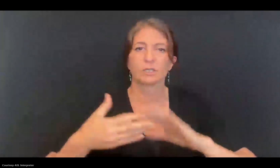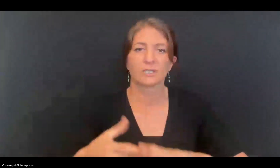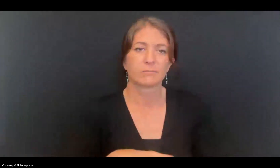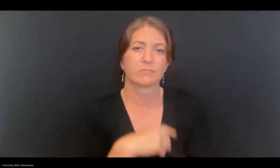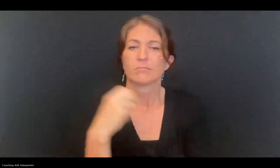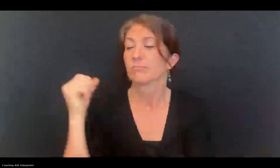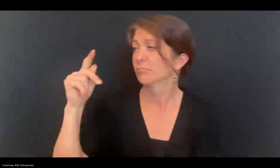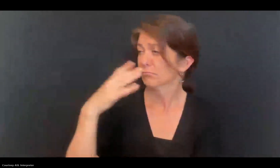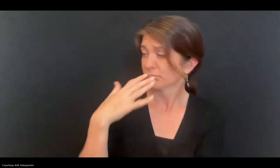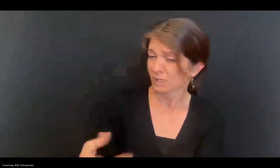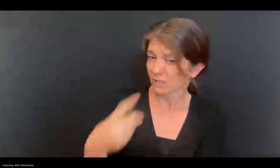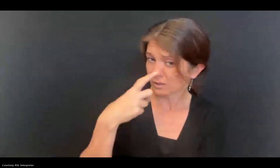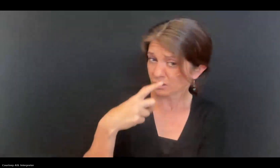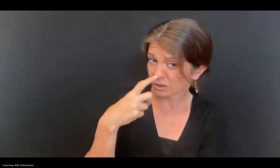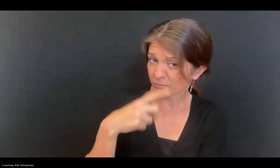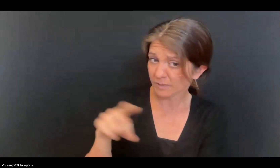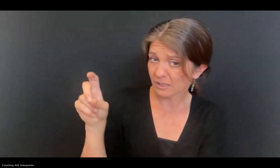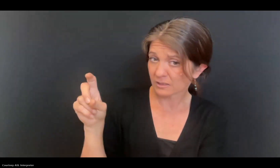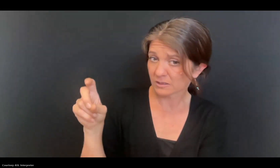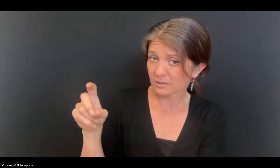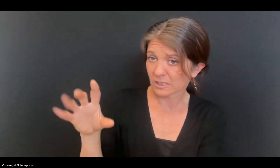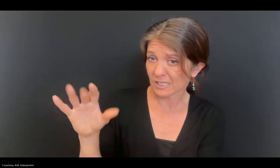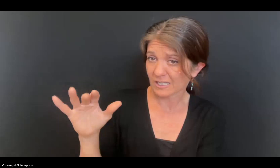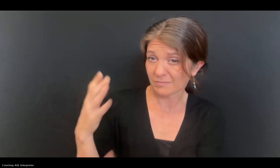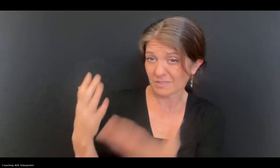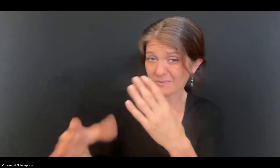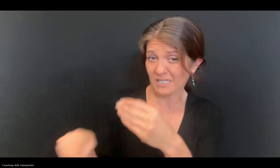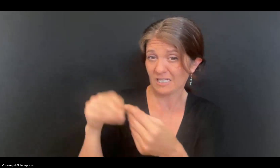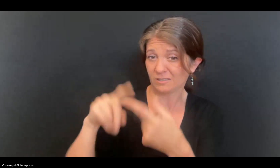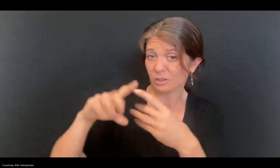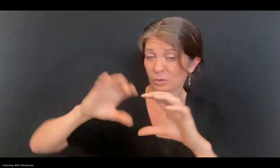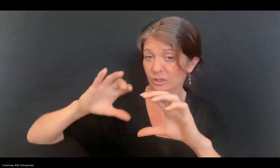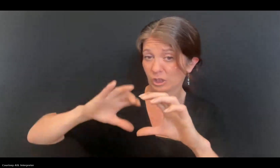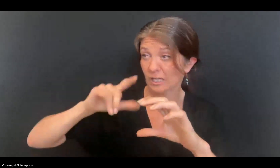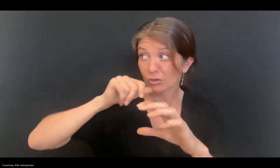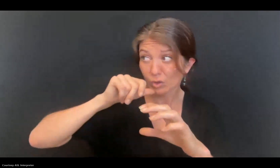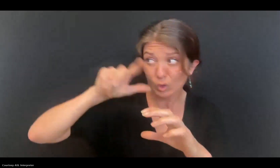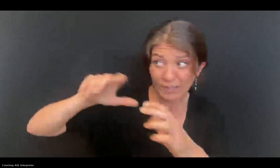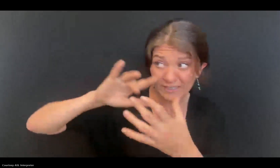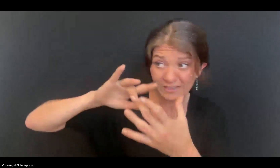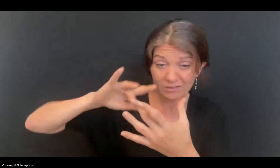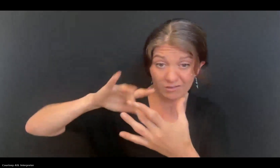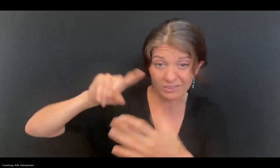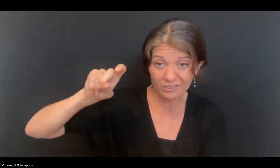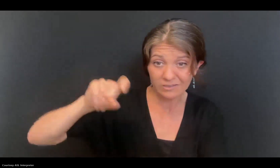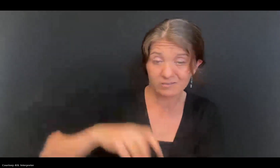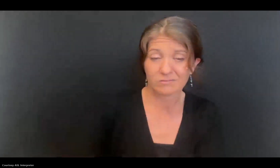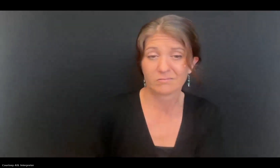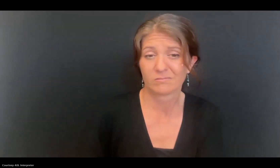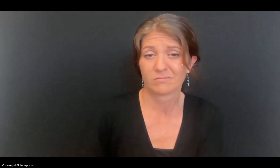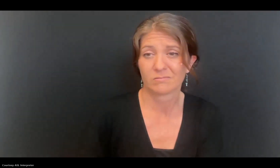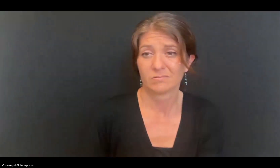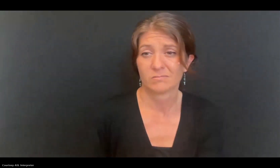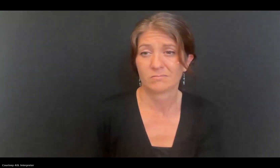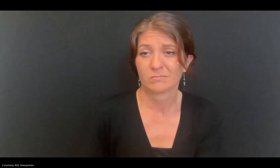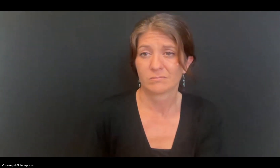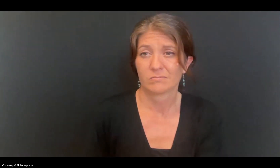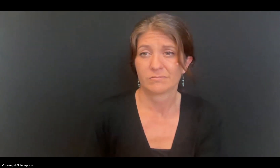Okay, would you mind like putting in the chat who that is I need to reach out to?